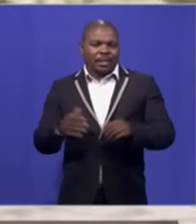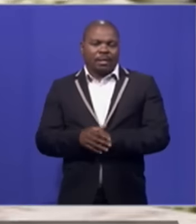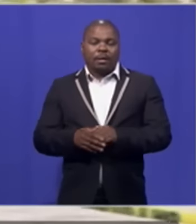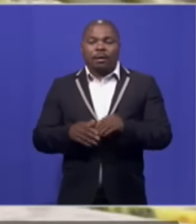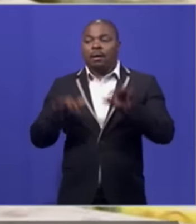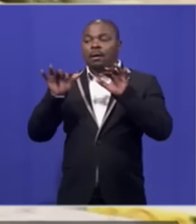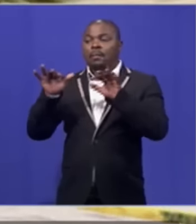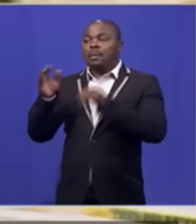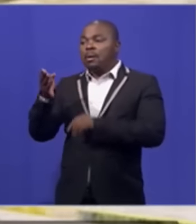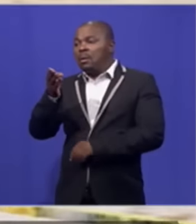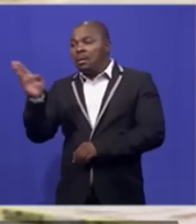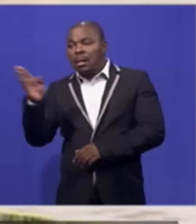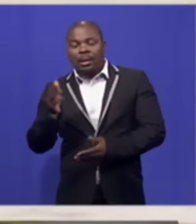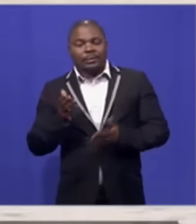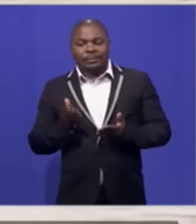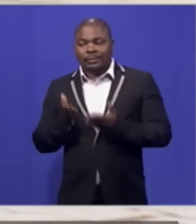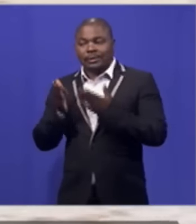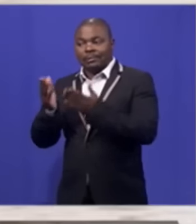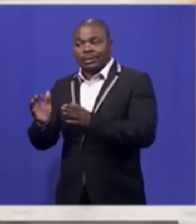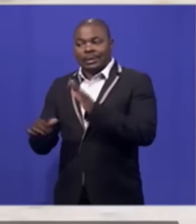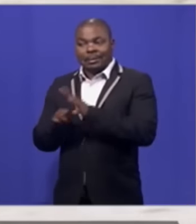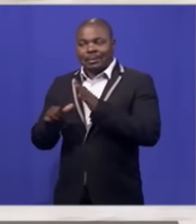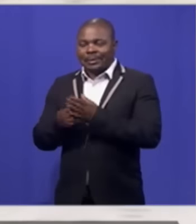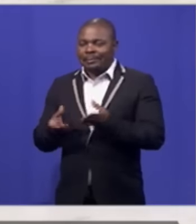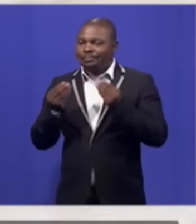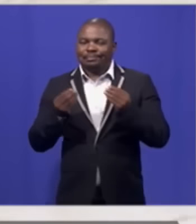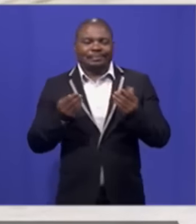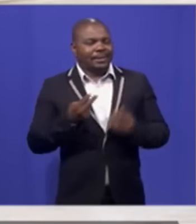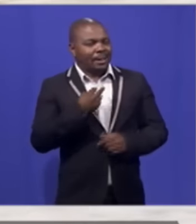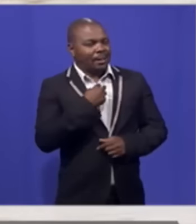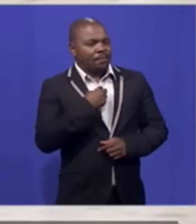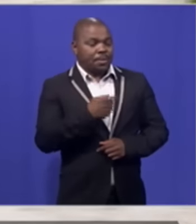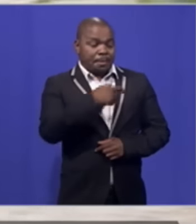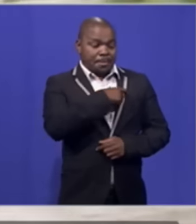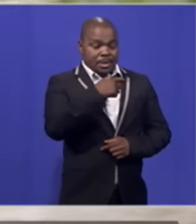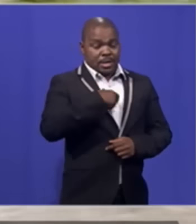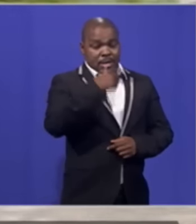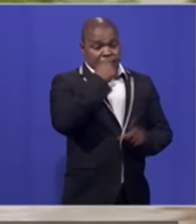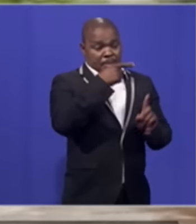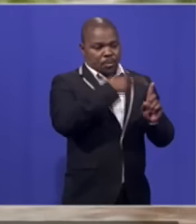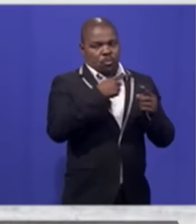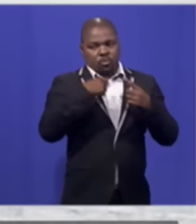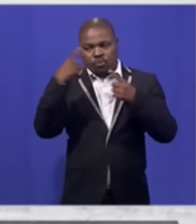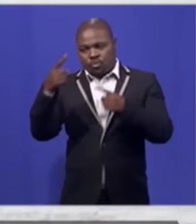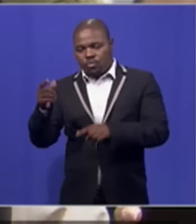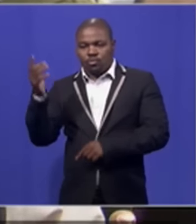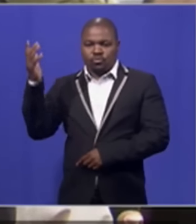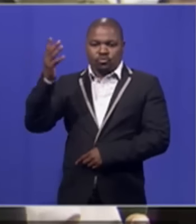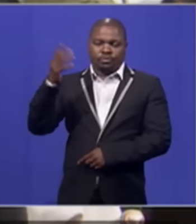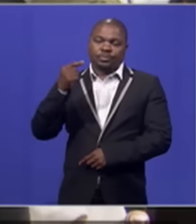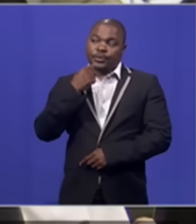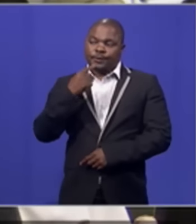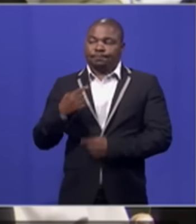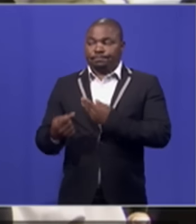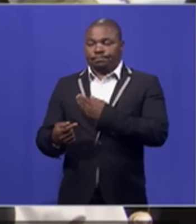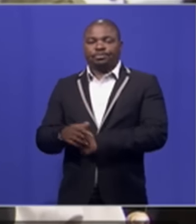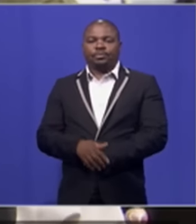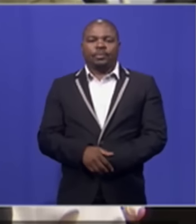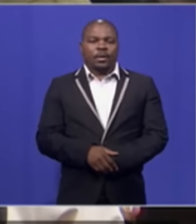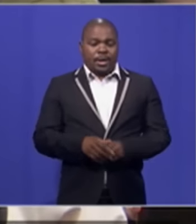ha ba kgone ho fumana ditshebeletso tsa bohlokwa. Mopresidente Ramaphosa o buile jwana. It's important that